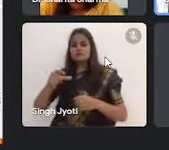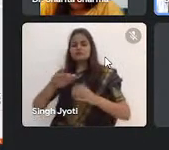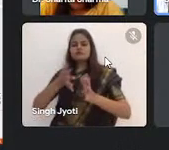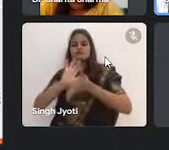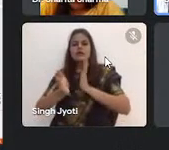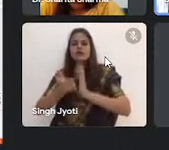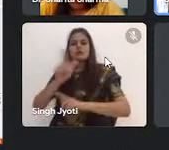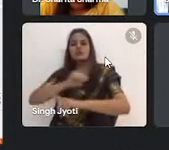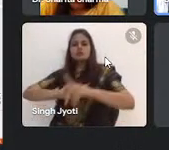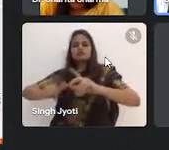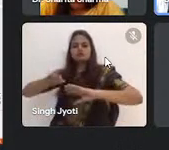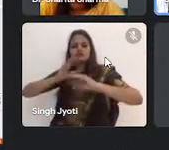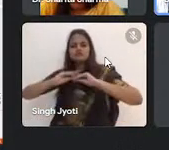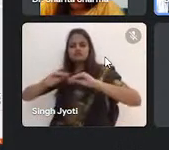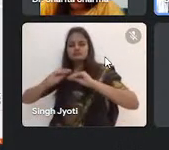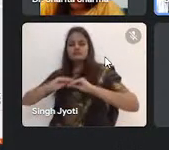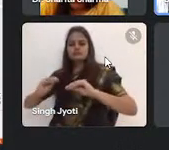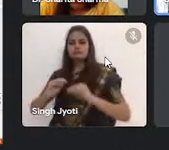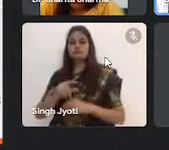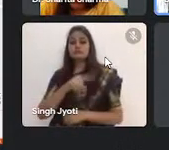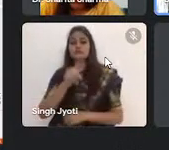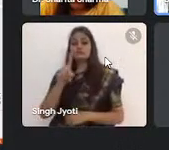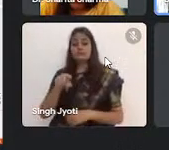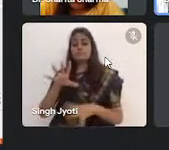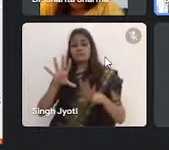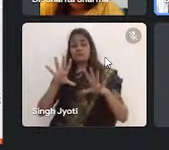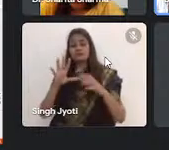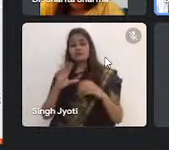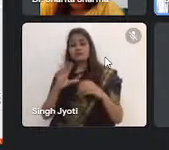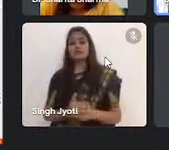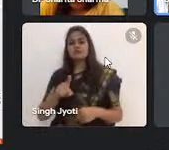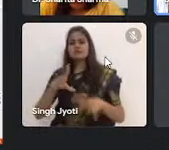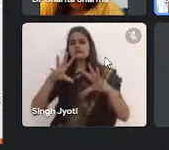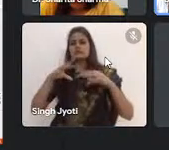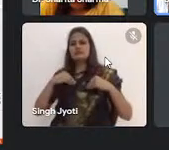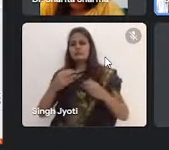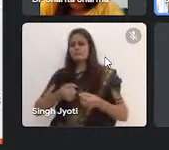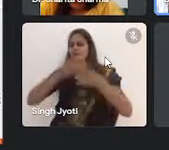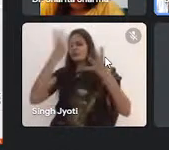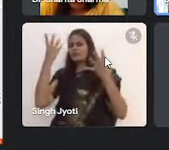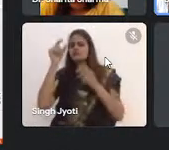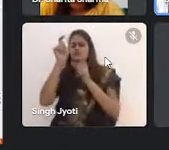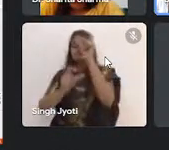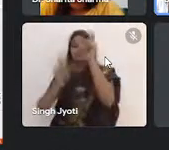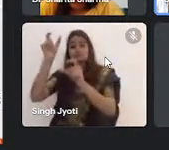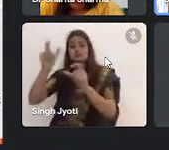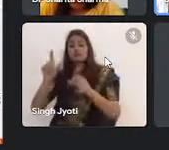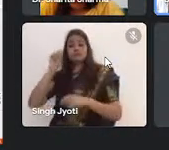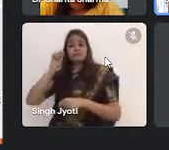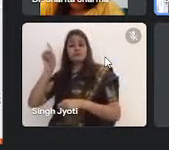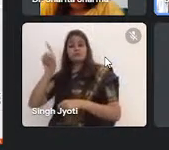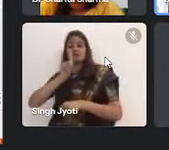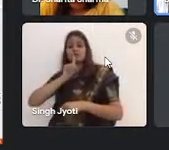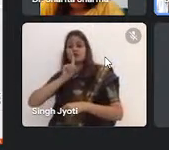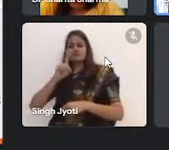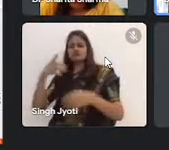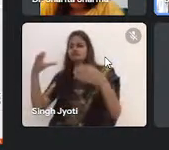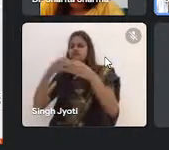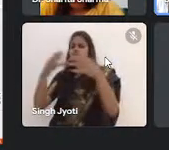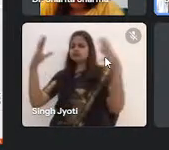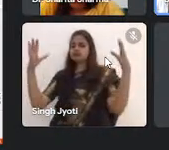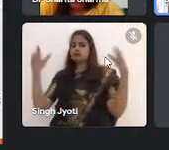in. So I think we have to accept that for the vast majority of deaf individuals, they have